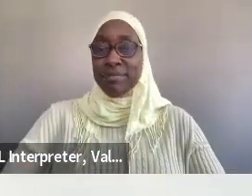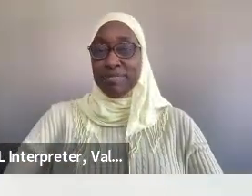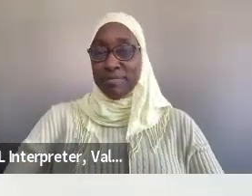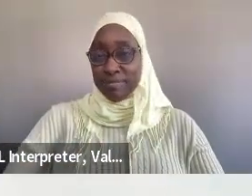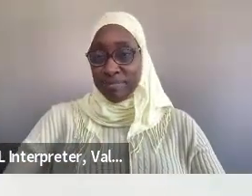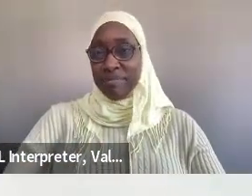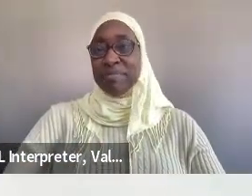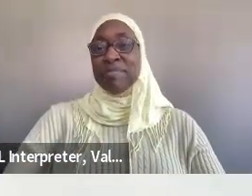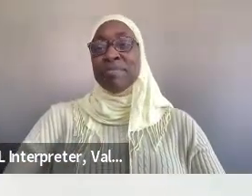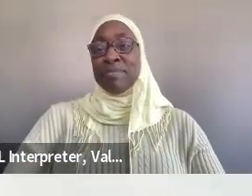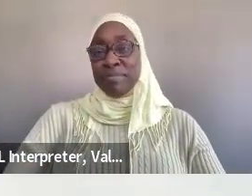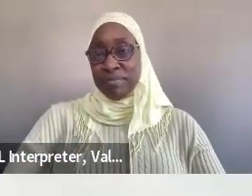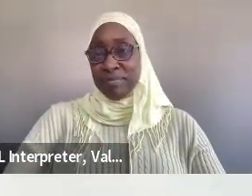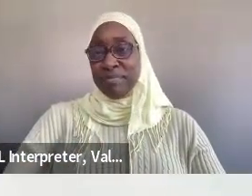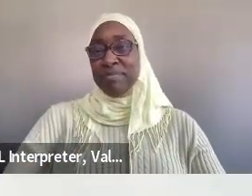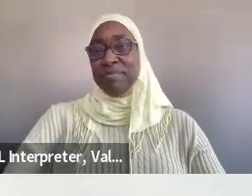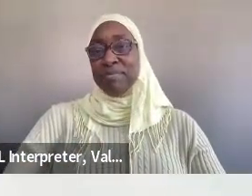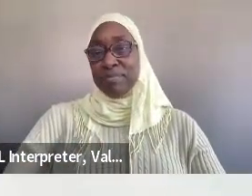okay?